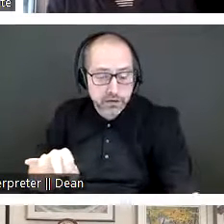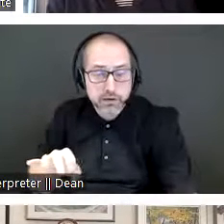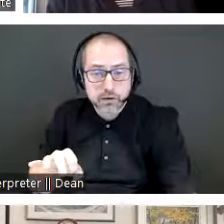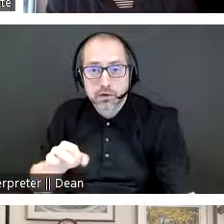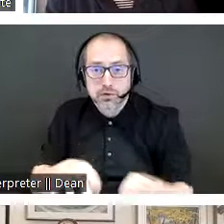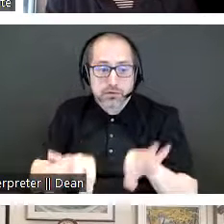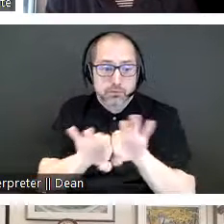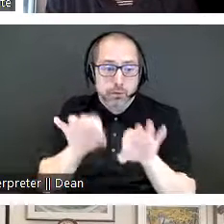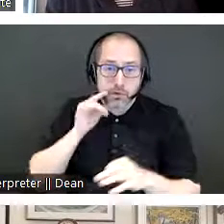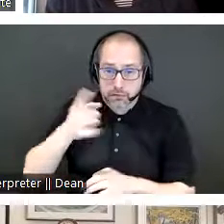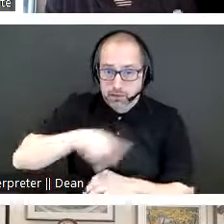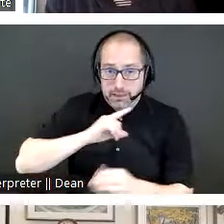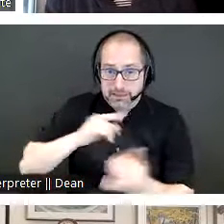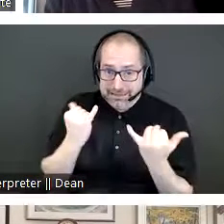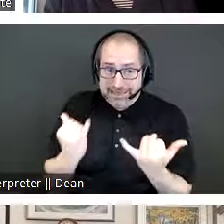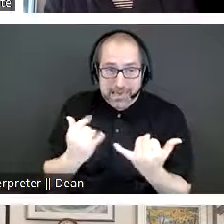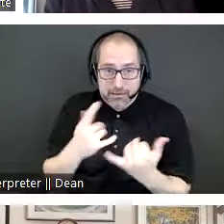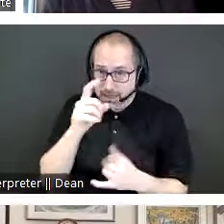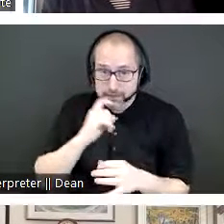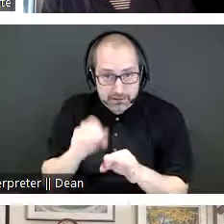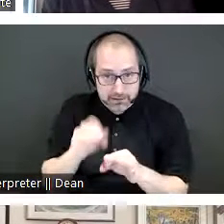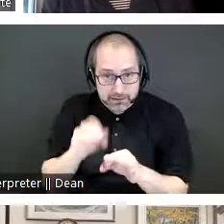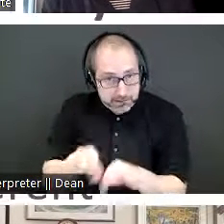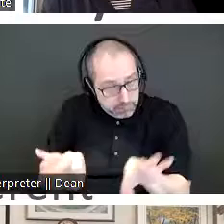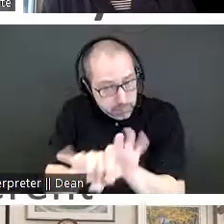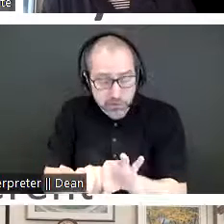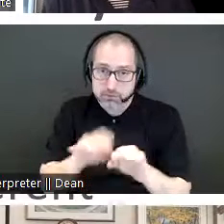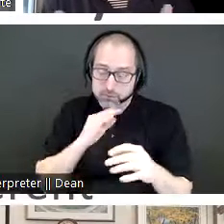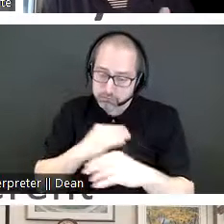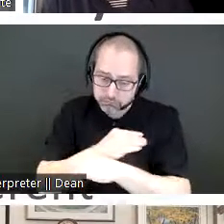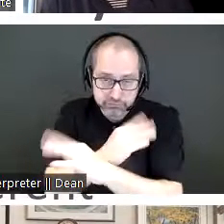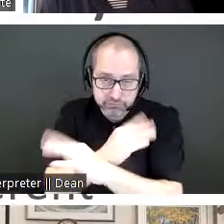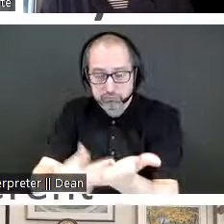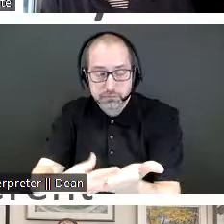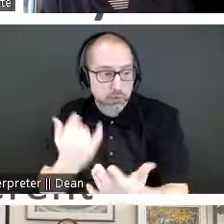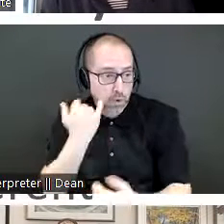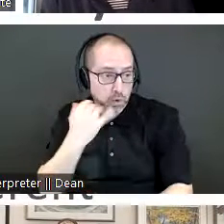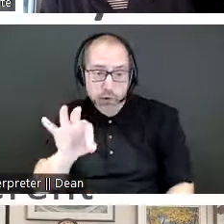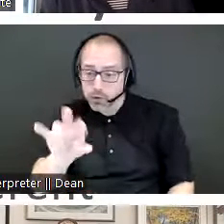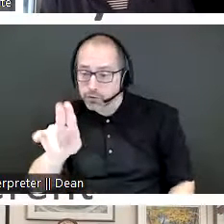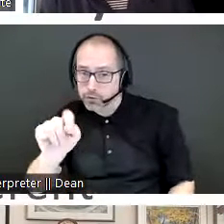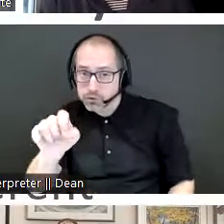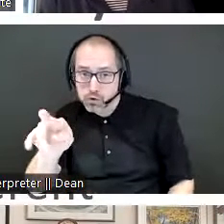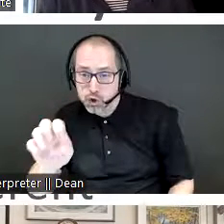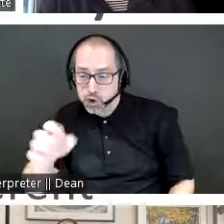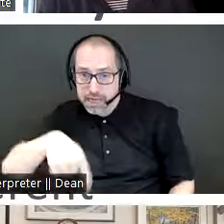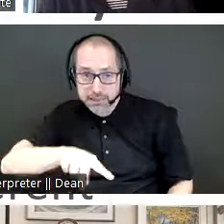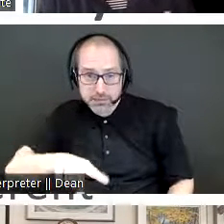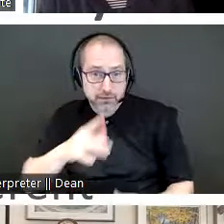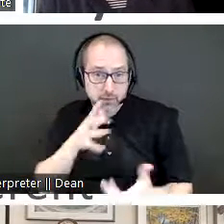is crucial. So if you want to have a look at Future Us and learn a bit more about how you can